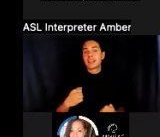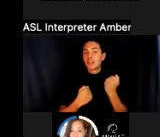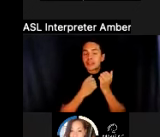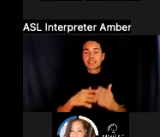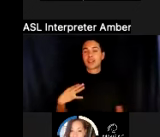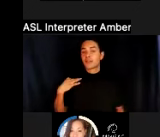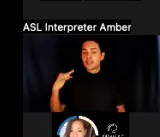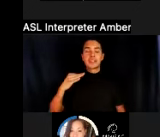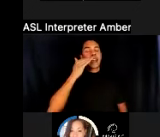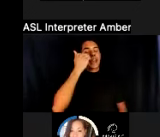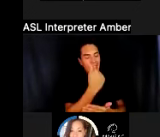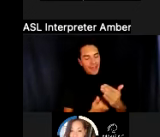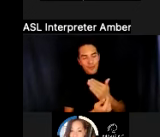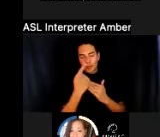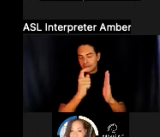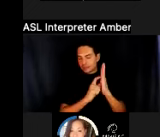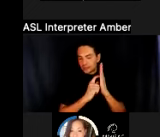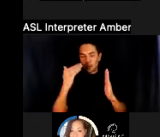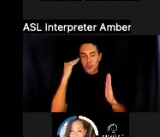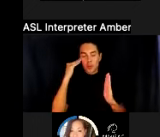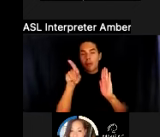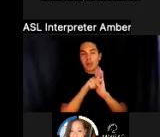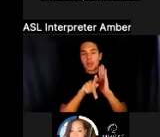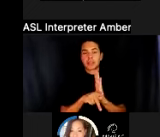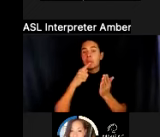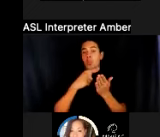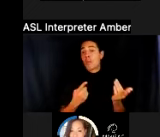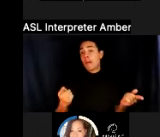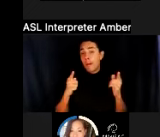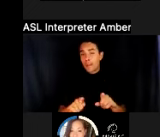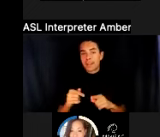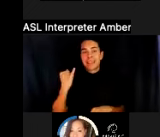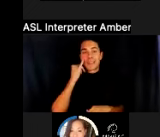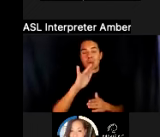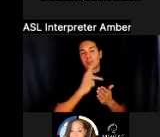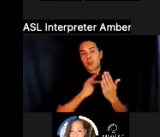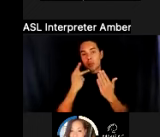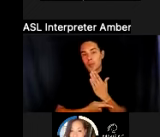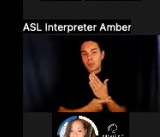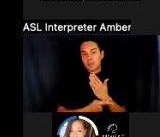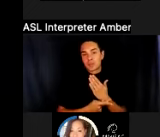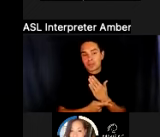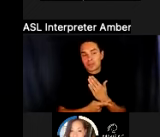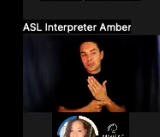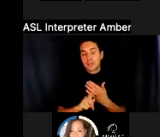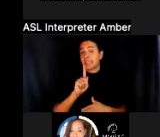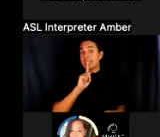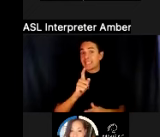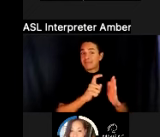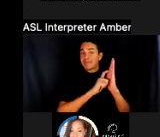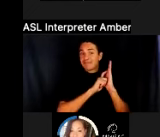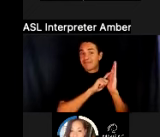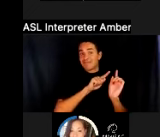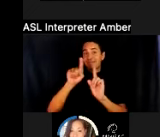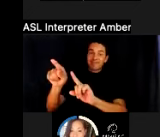the policies of what happens if your program is subpoenaed.